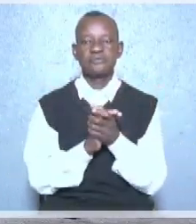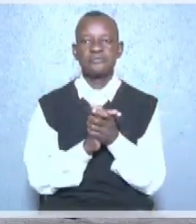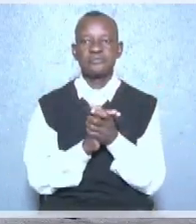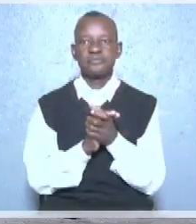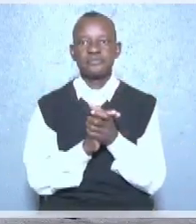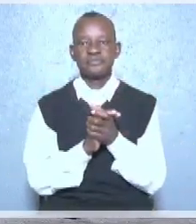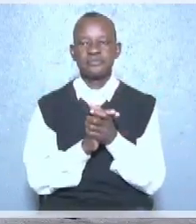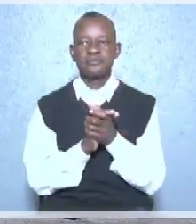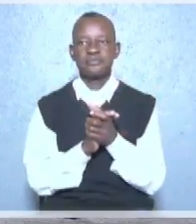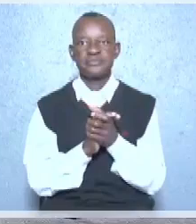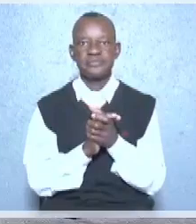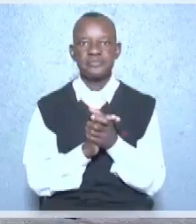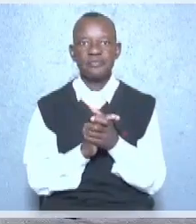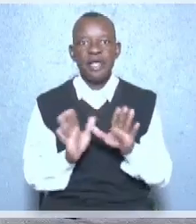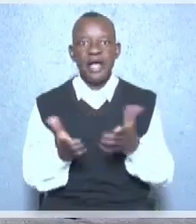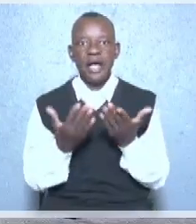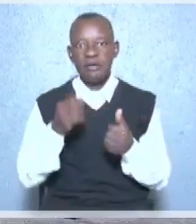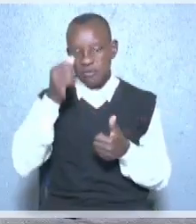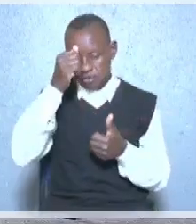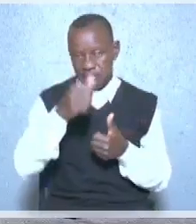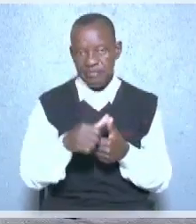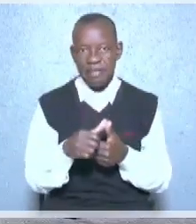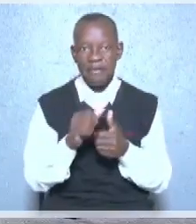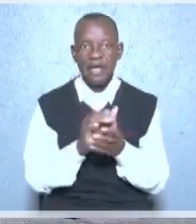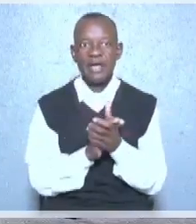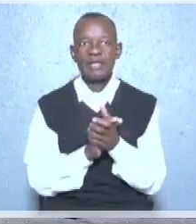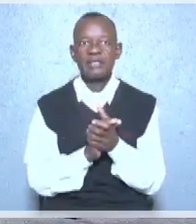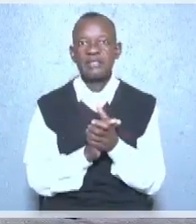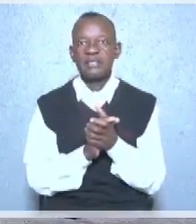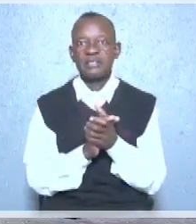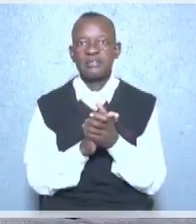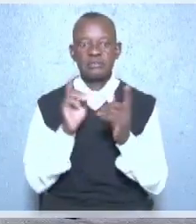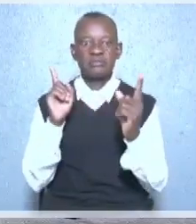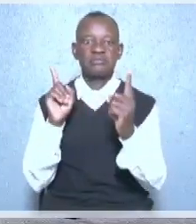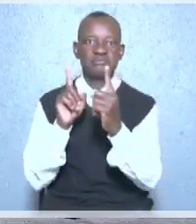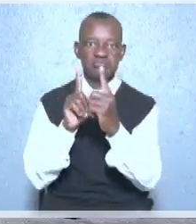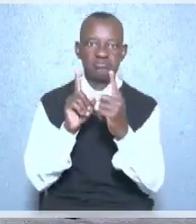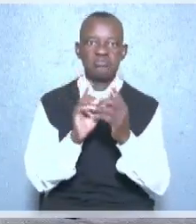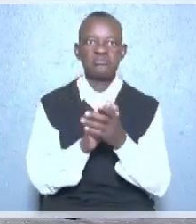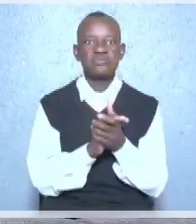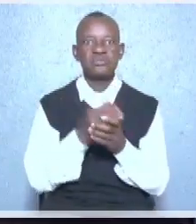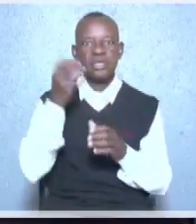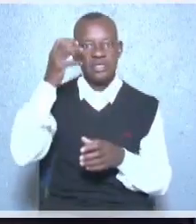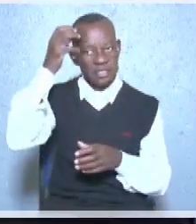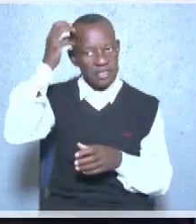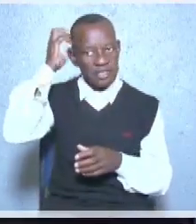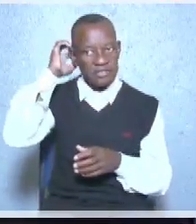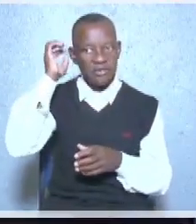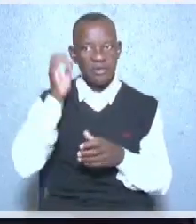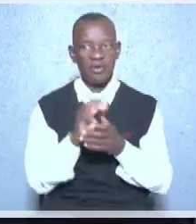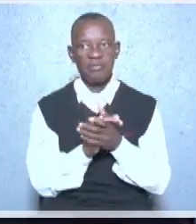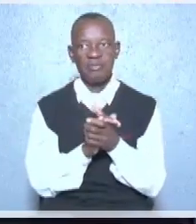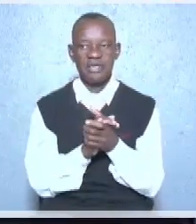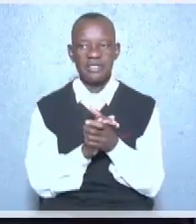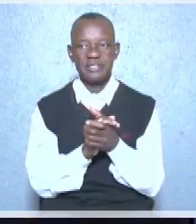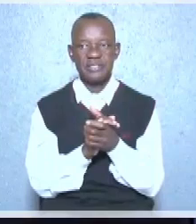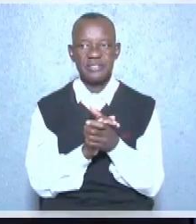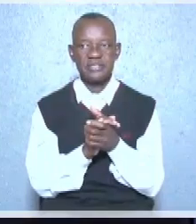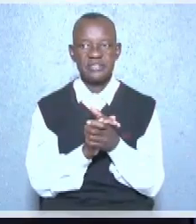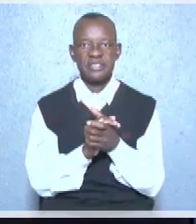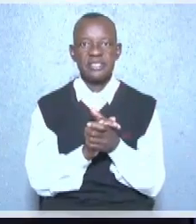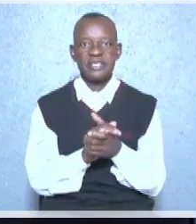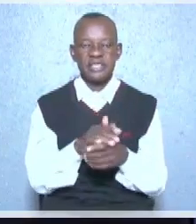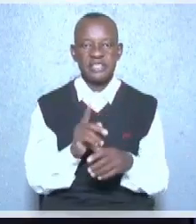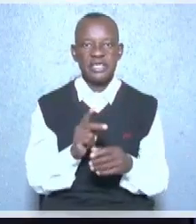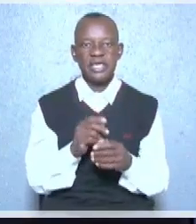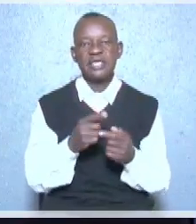and, the work that you had to do to condense, we're often talking over 60 decades here